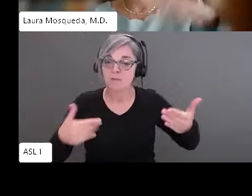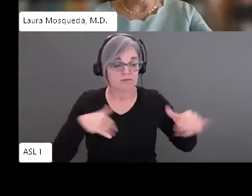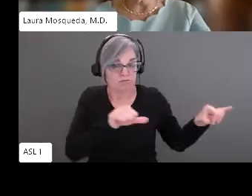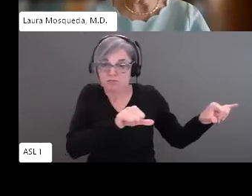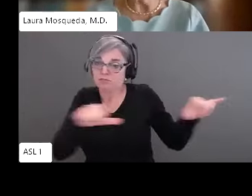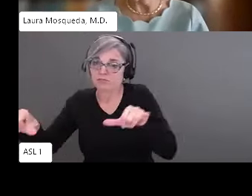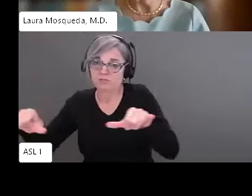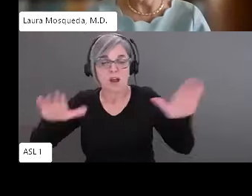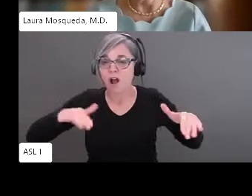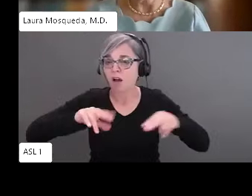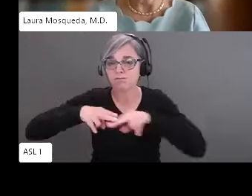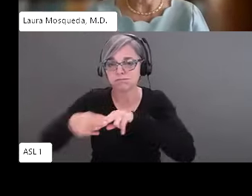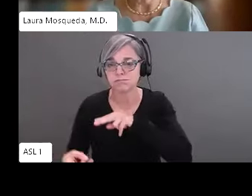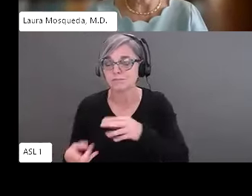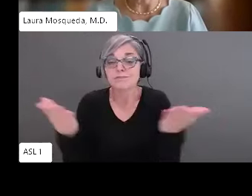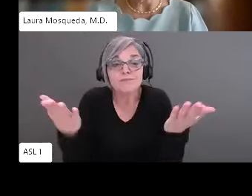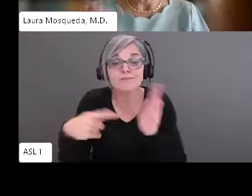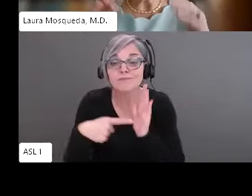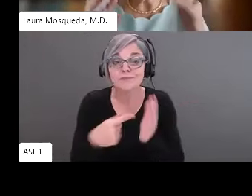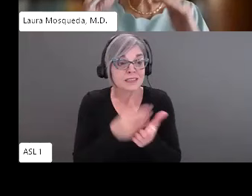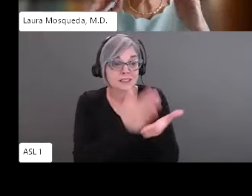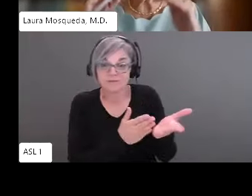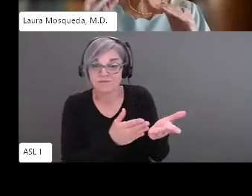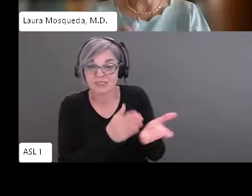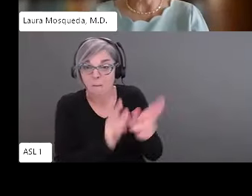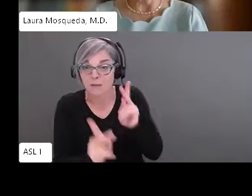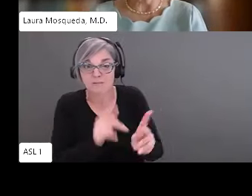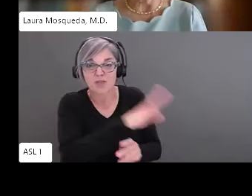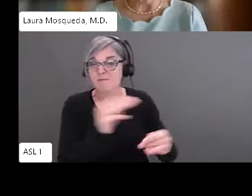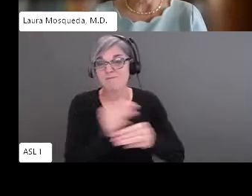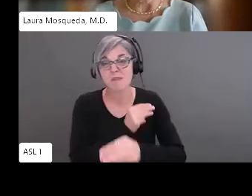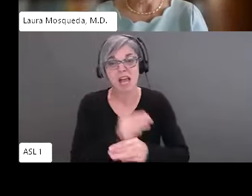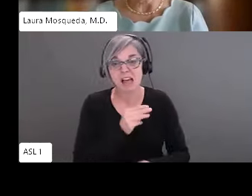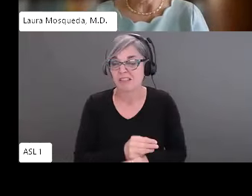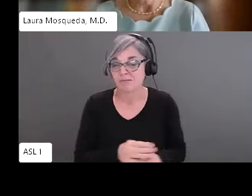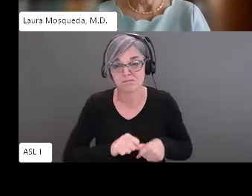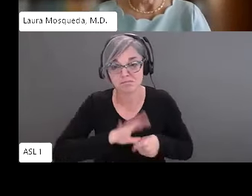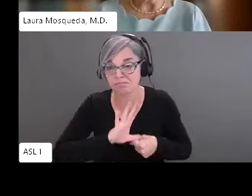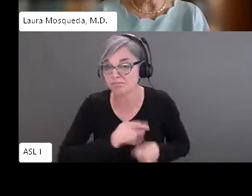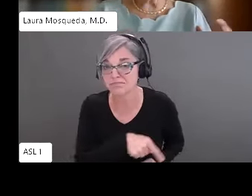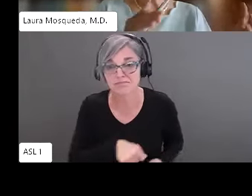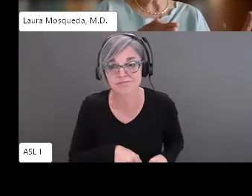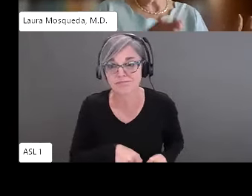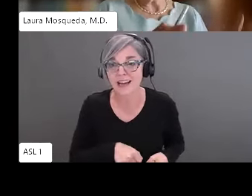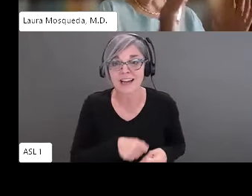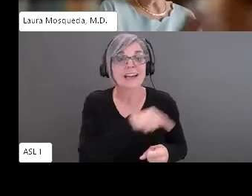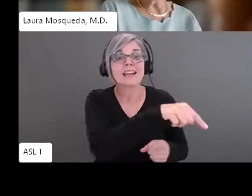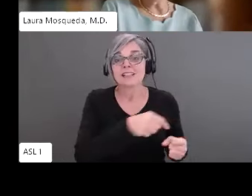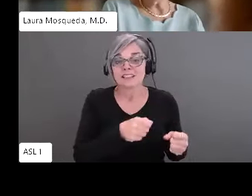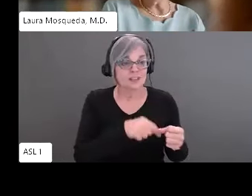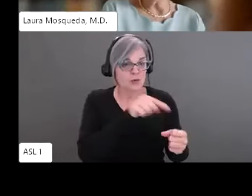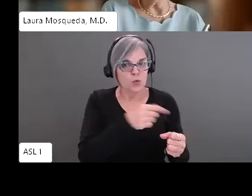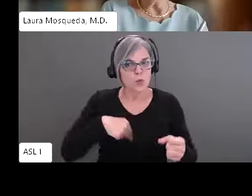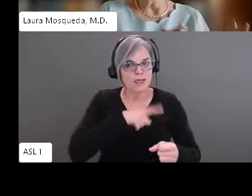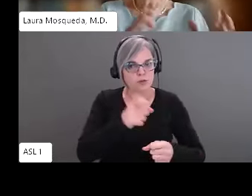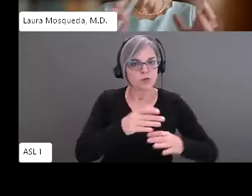are really bad at math to start with. So we always need to know where somebody is starting, and we need to know what their general